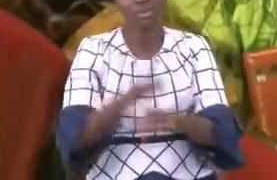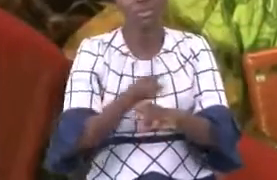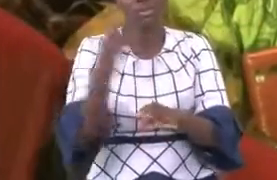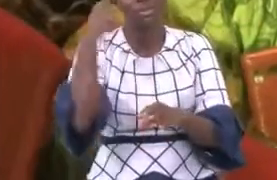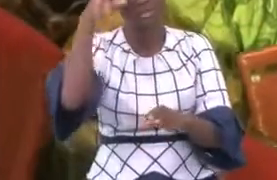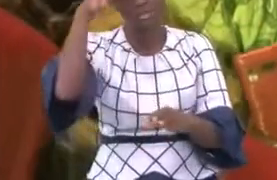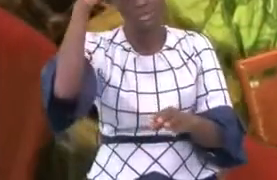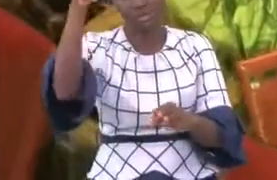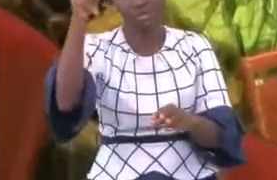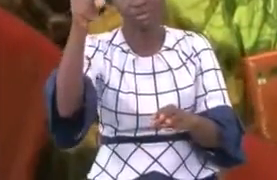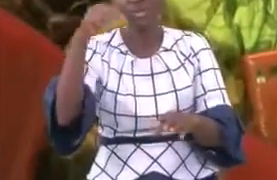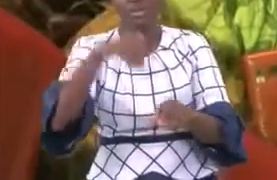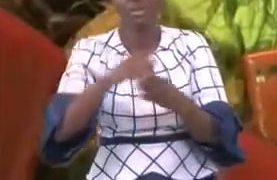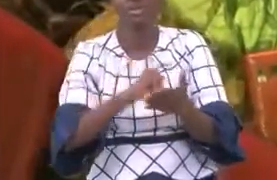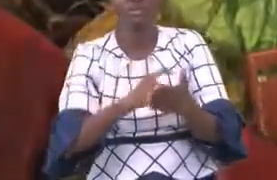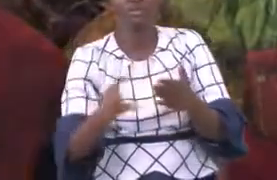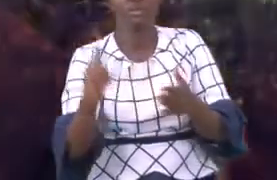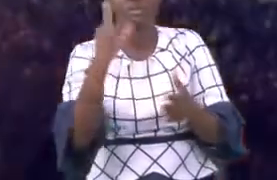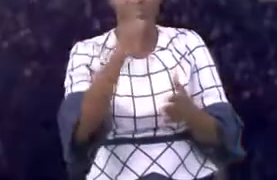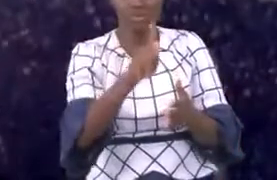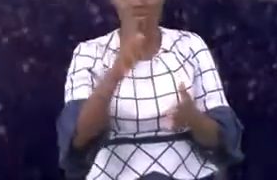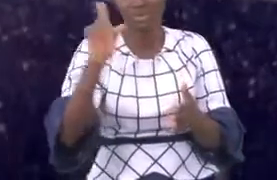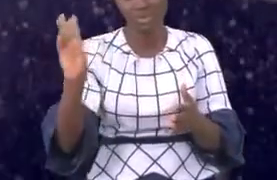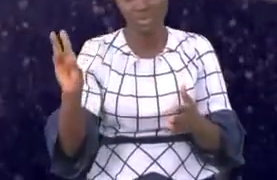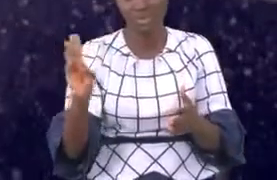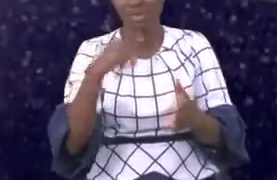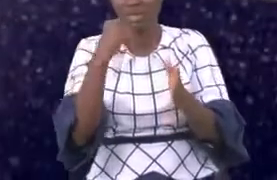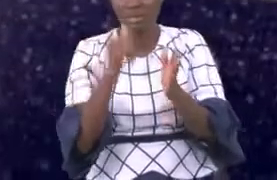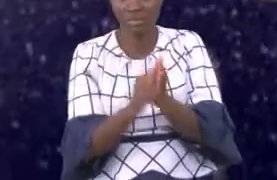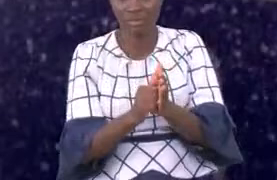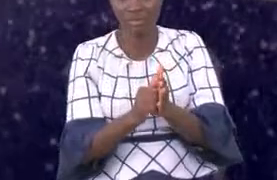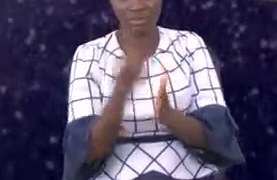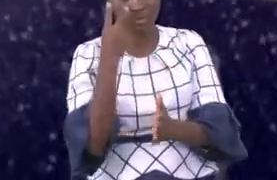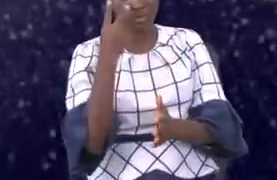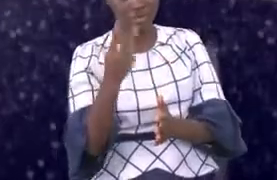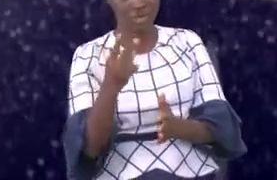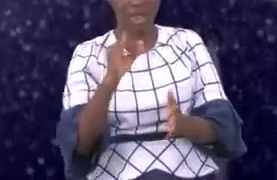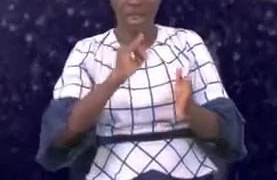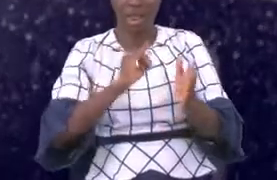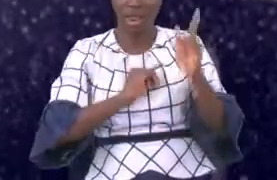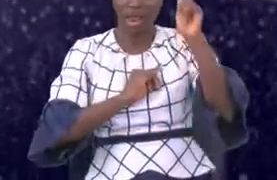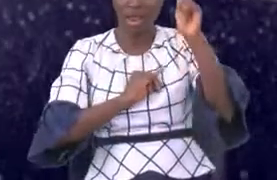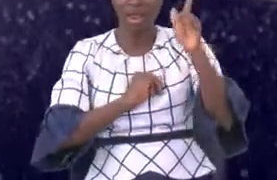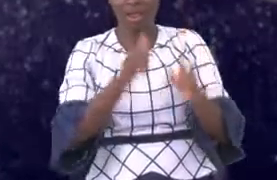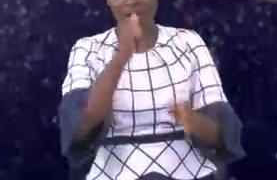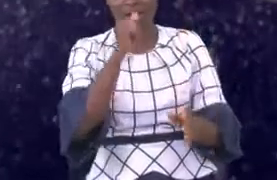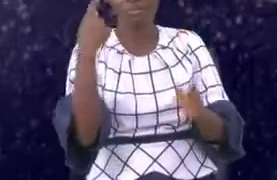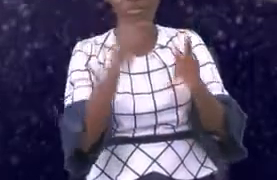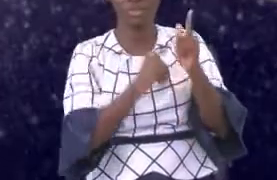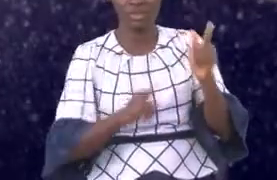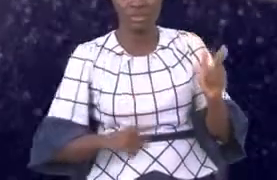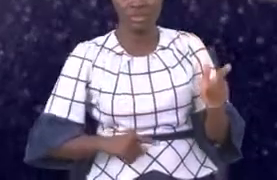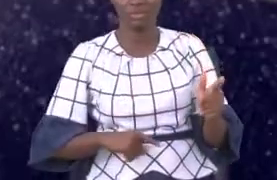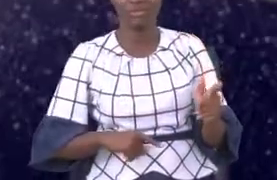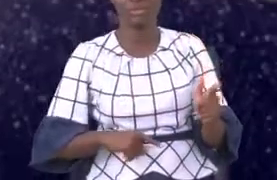I am the Lord. Now, Jeremiah had spoken. God